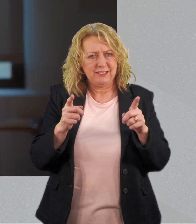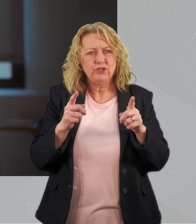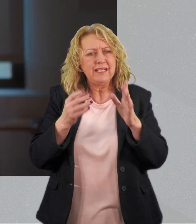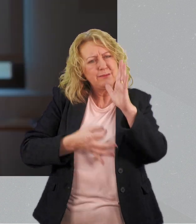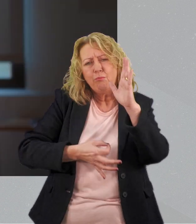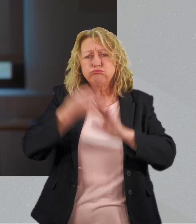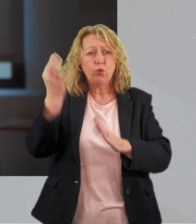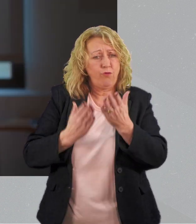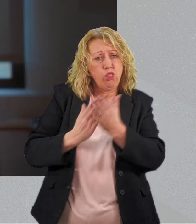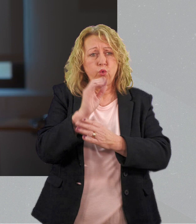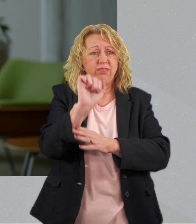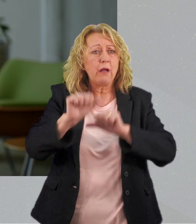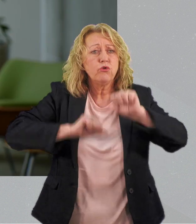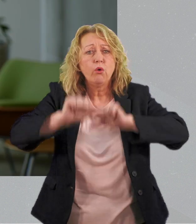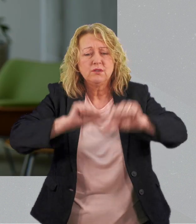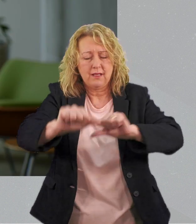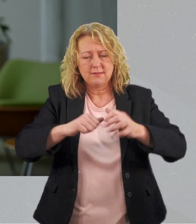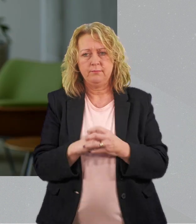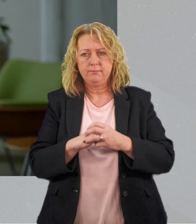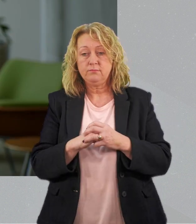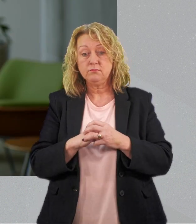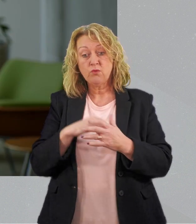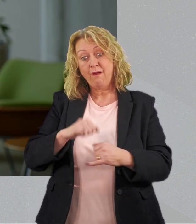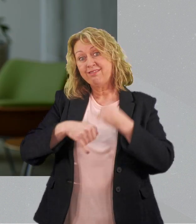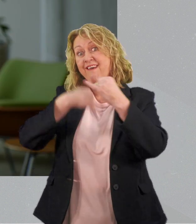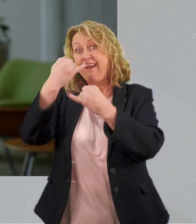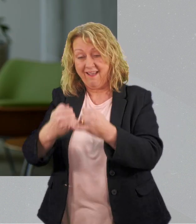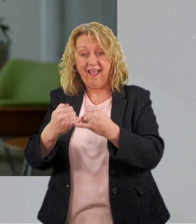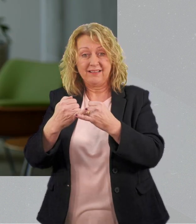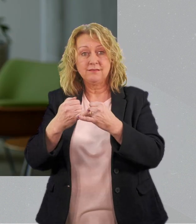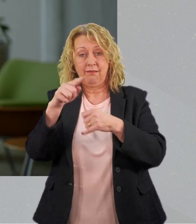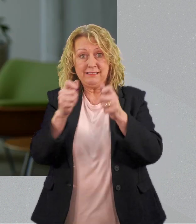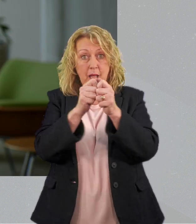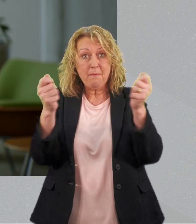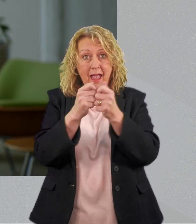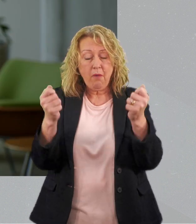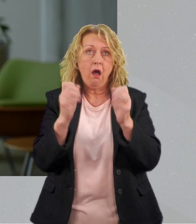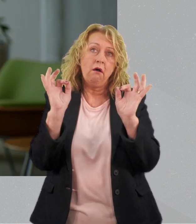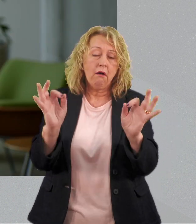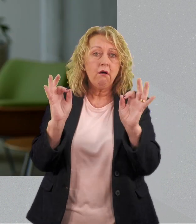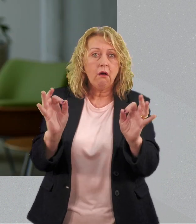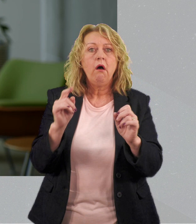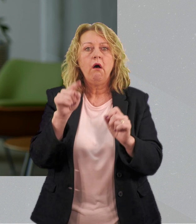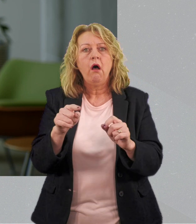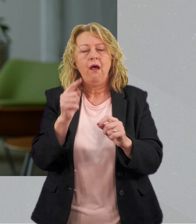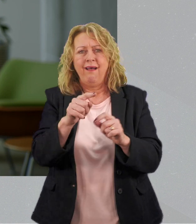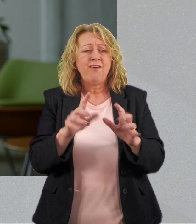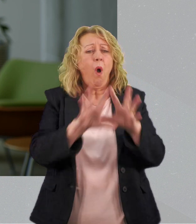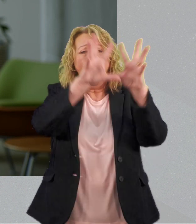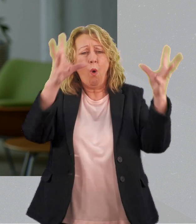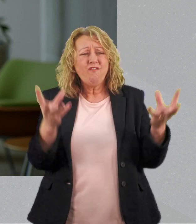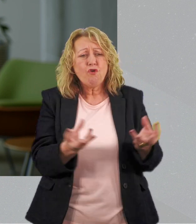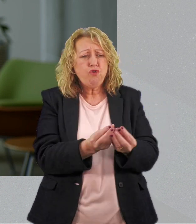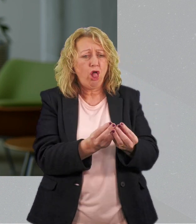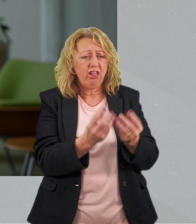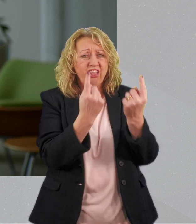been improved by that process. The result is this incredible scientific paper where the sum is far greater